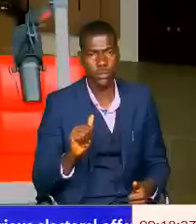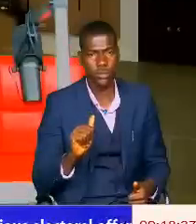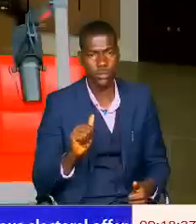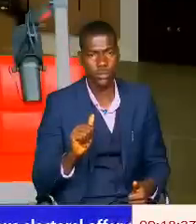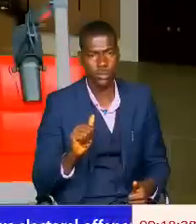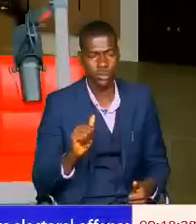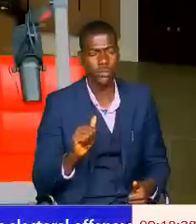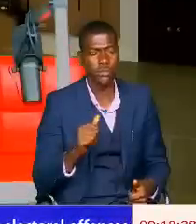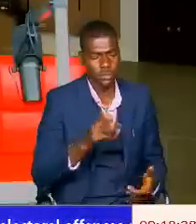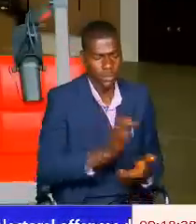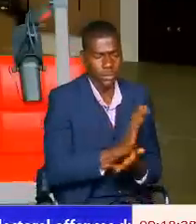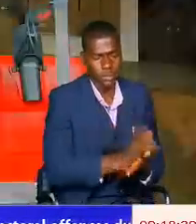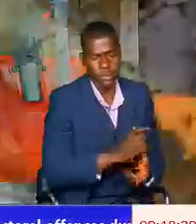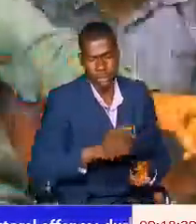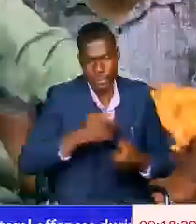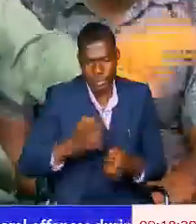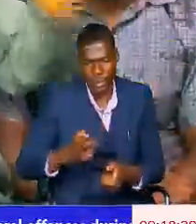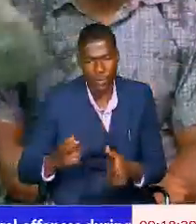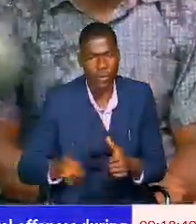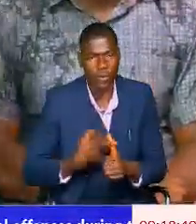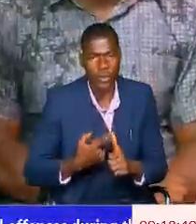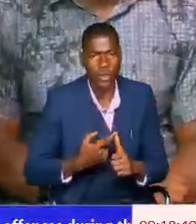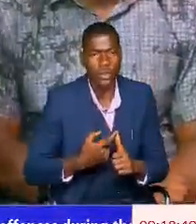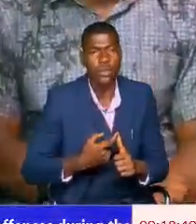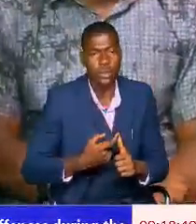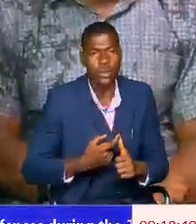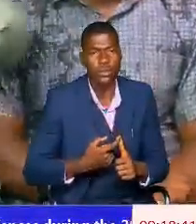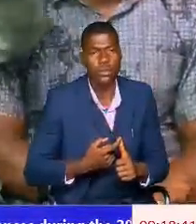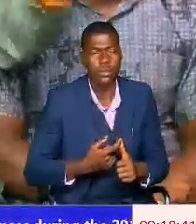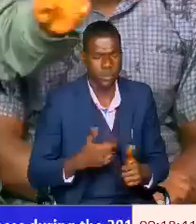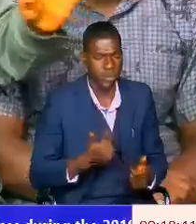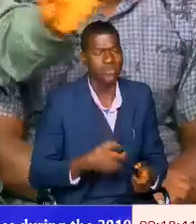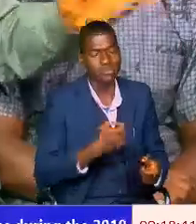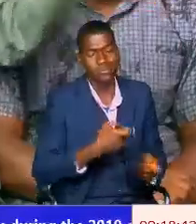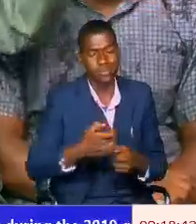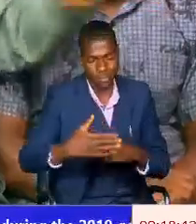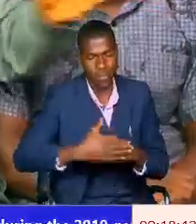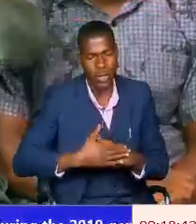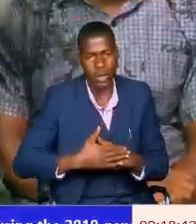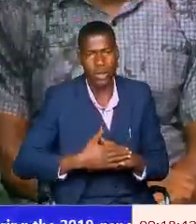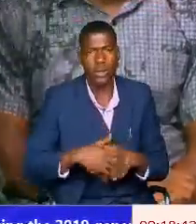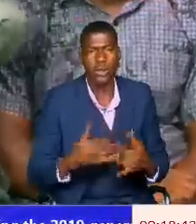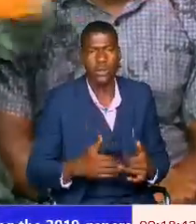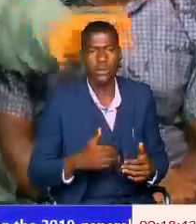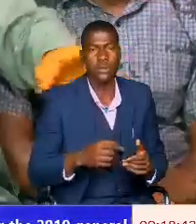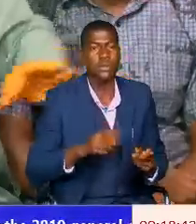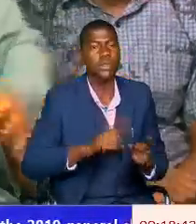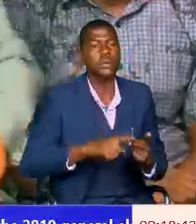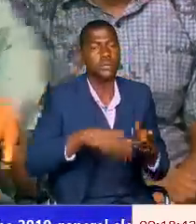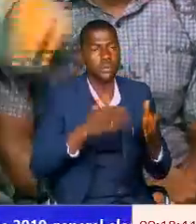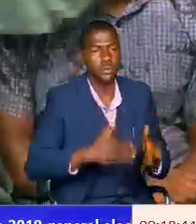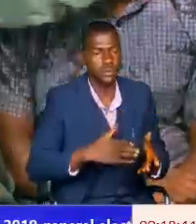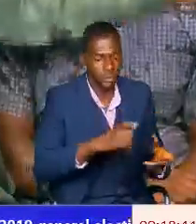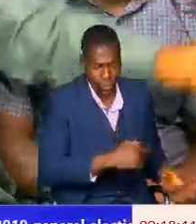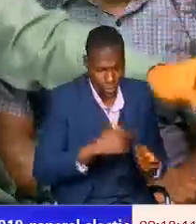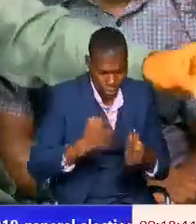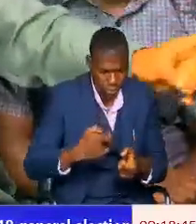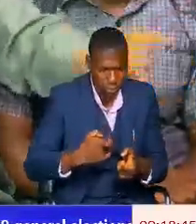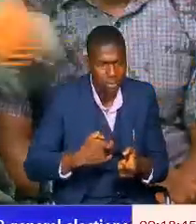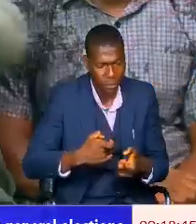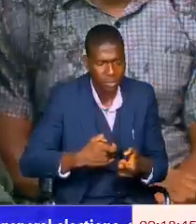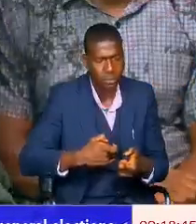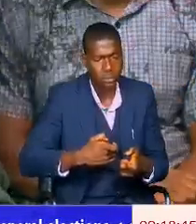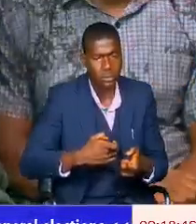He appeal. He reinstate him. The second one, wait. When that judgment reinstate, he come present your own. They reinstate